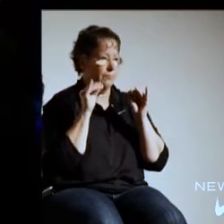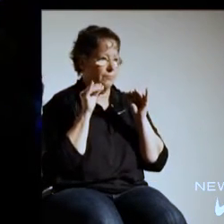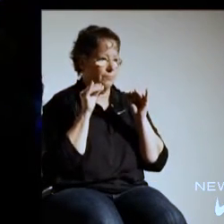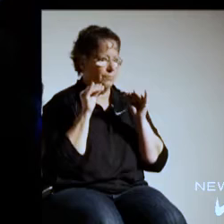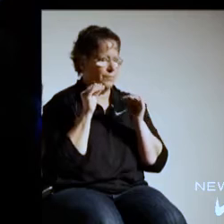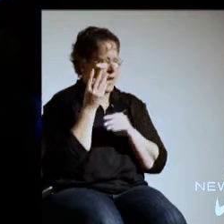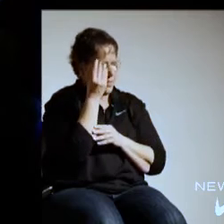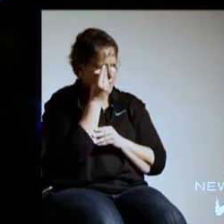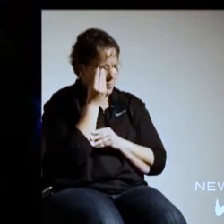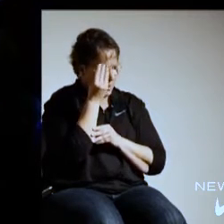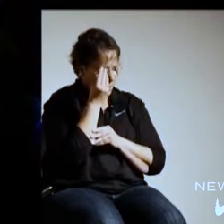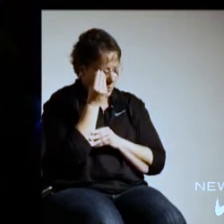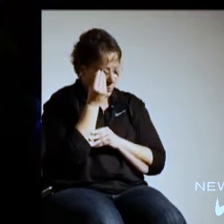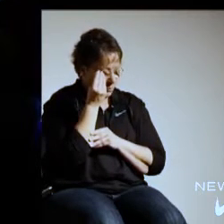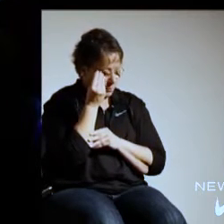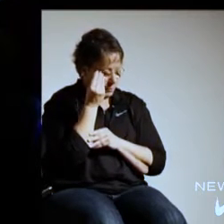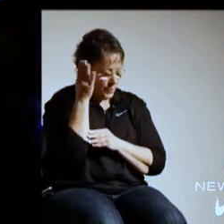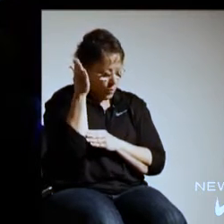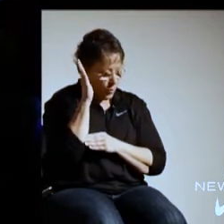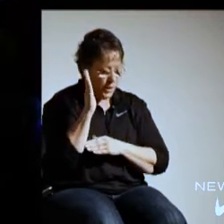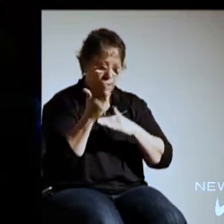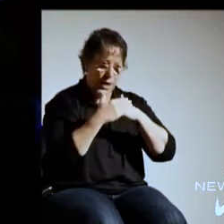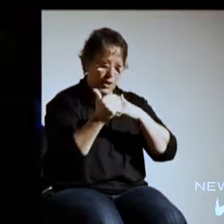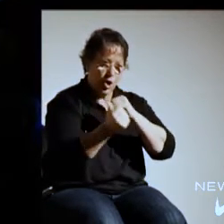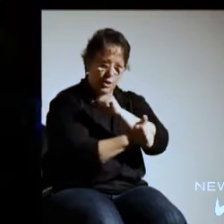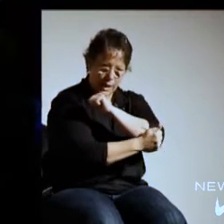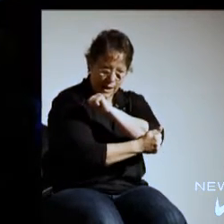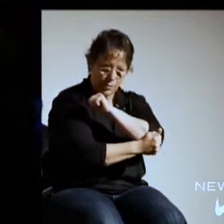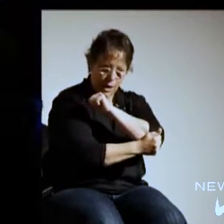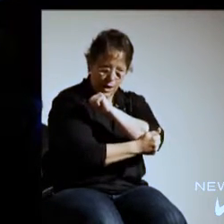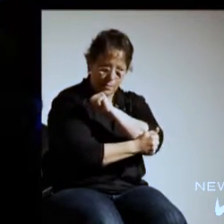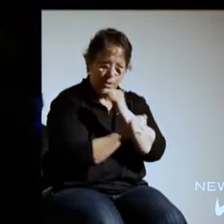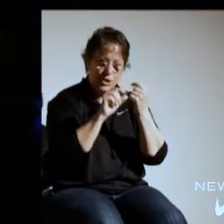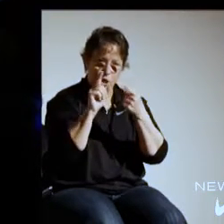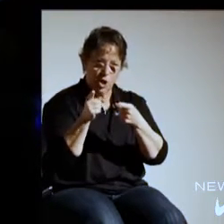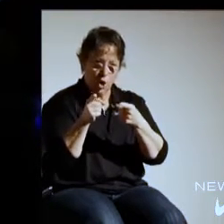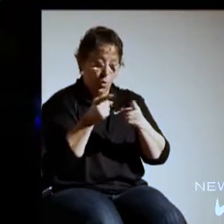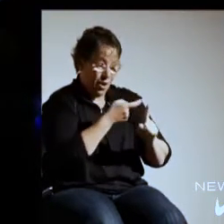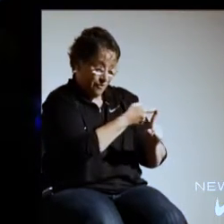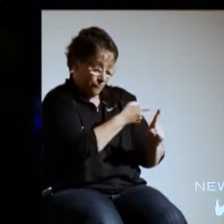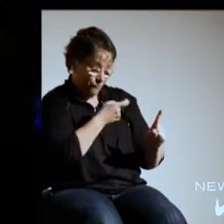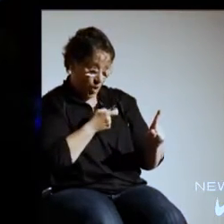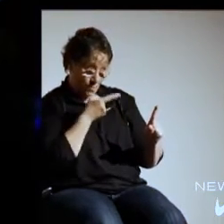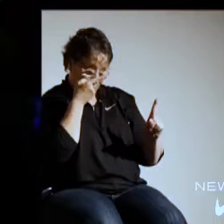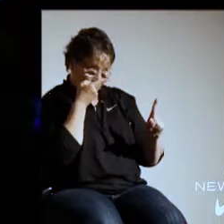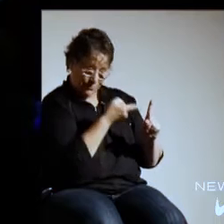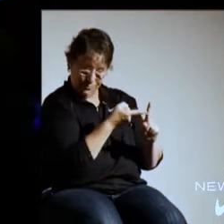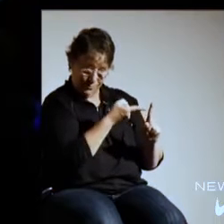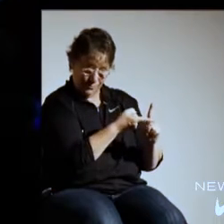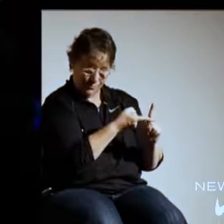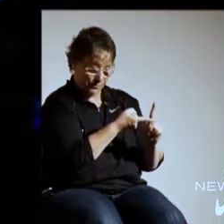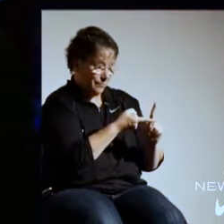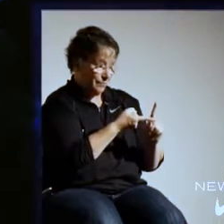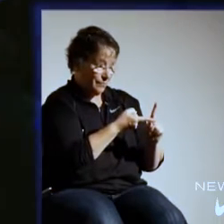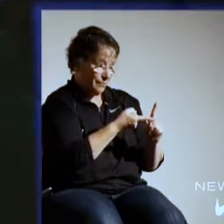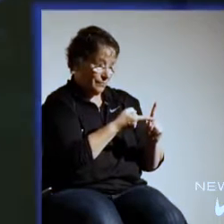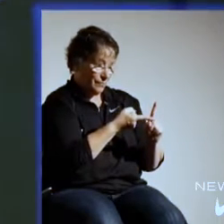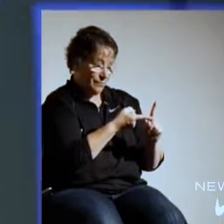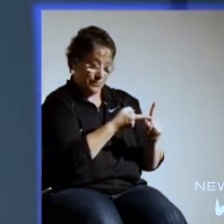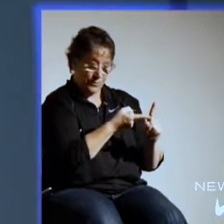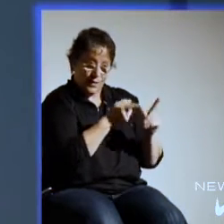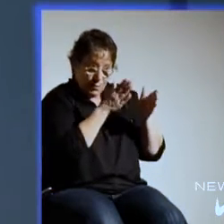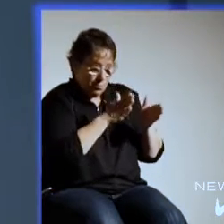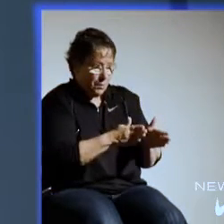Consider this. When God called Abraham to go from where he was, the people he